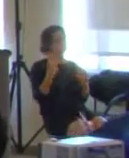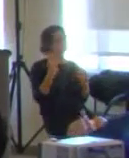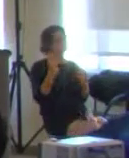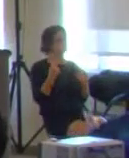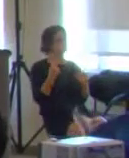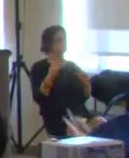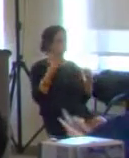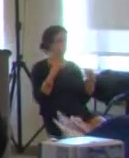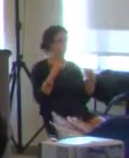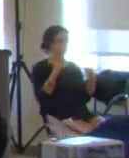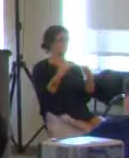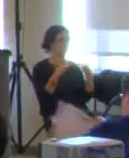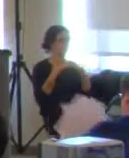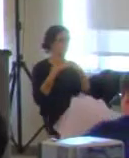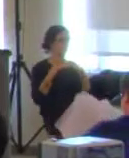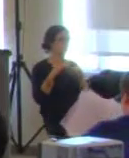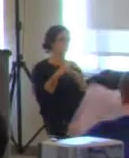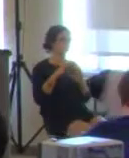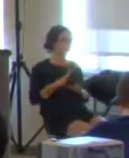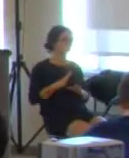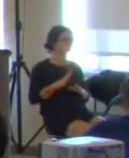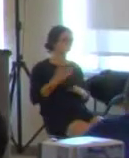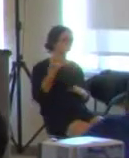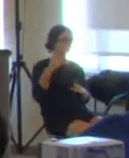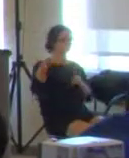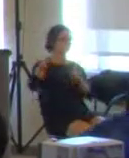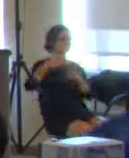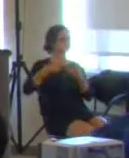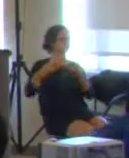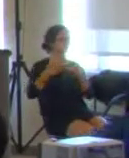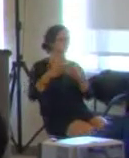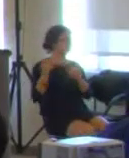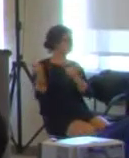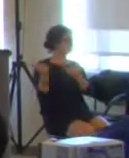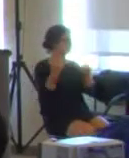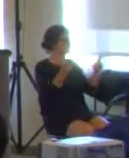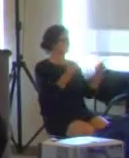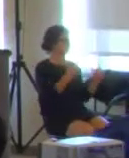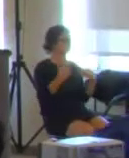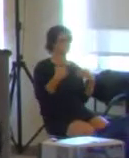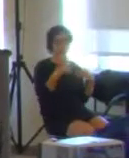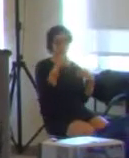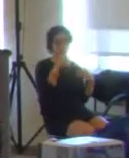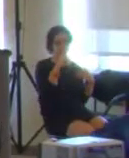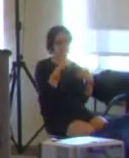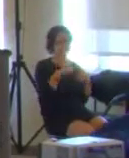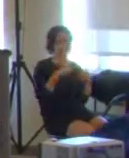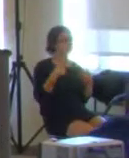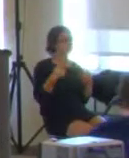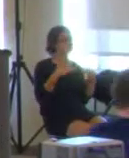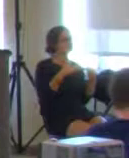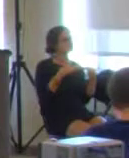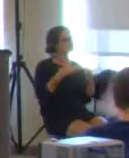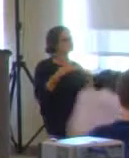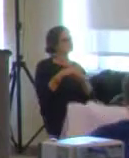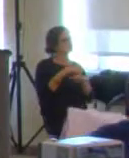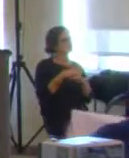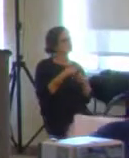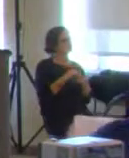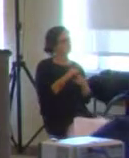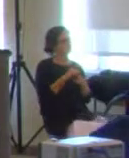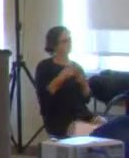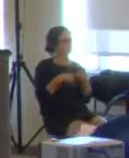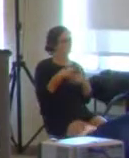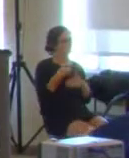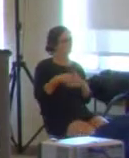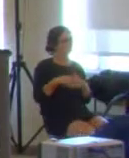counselors in certain sites. It's not available everywhere, but there's a peer counseling training program, and